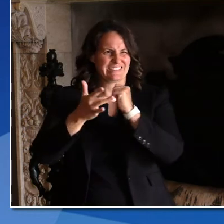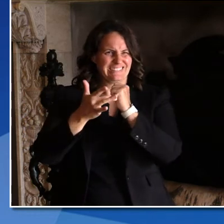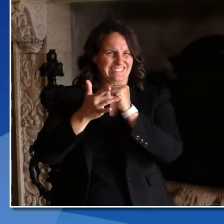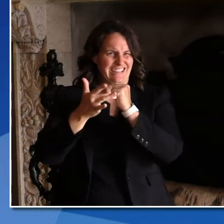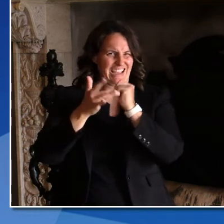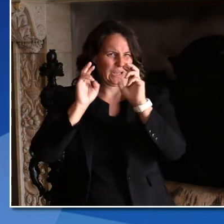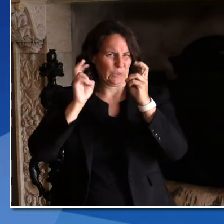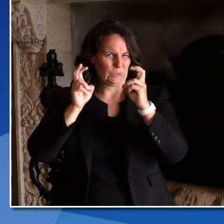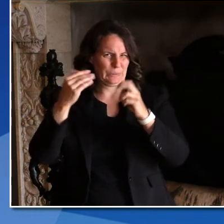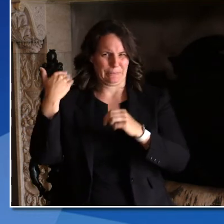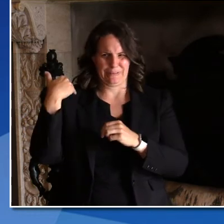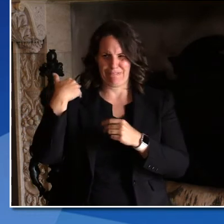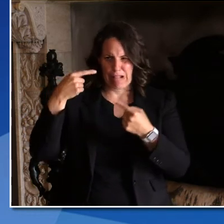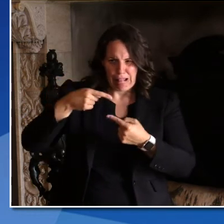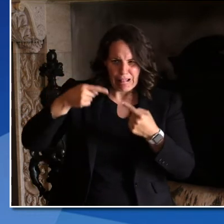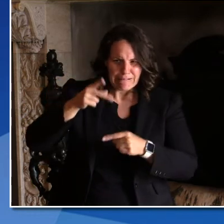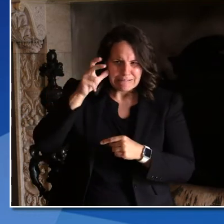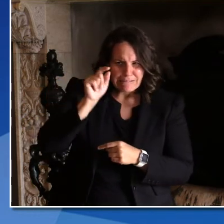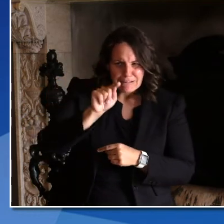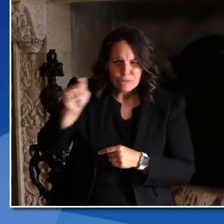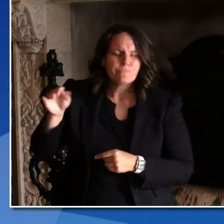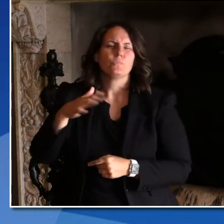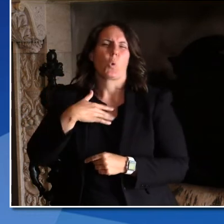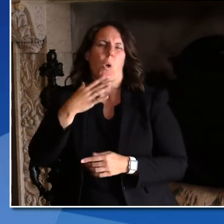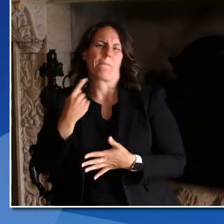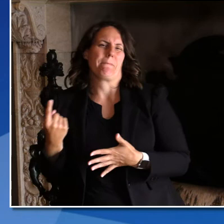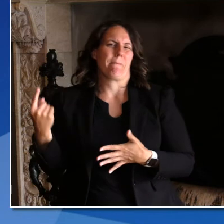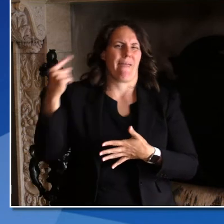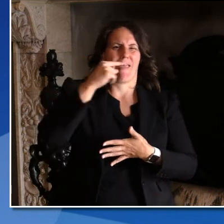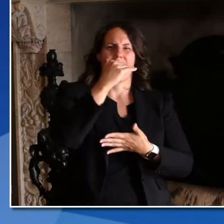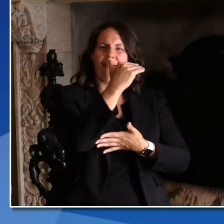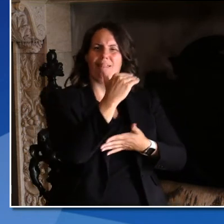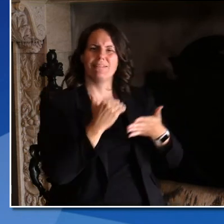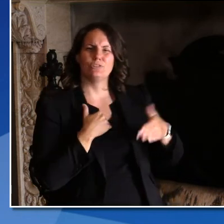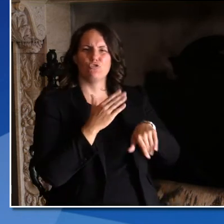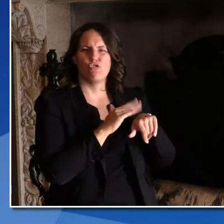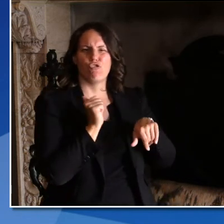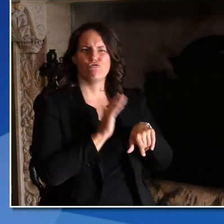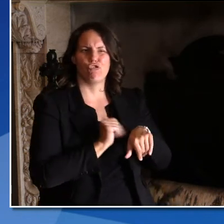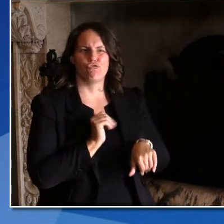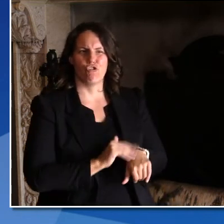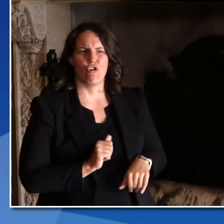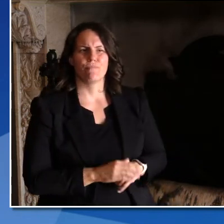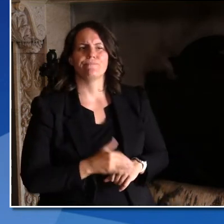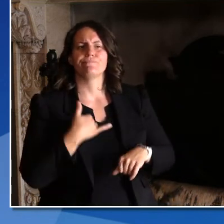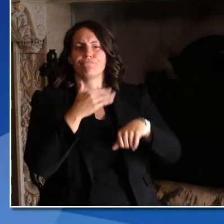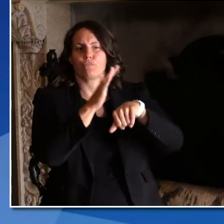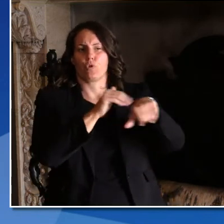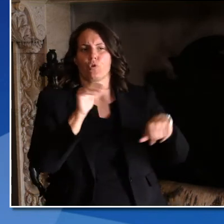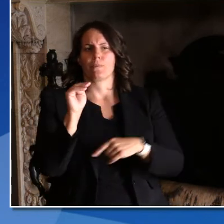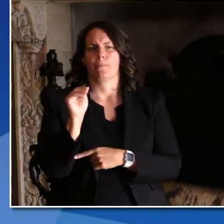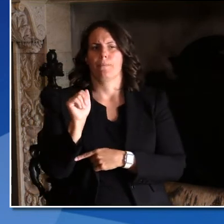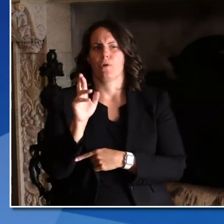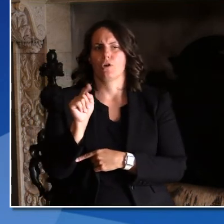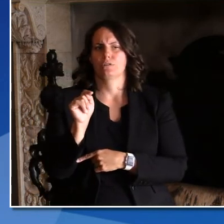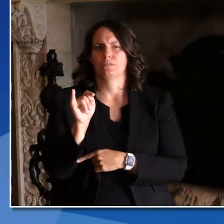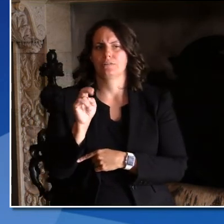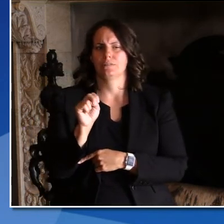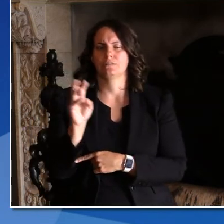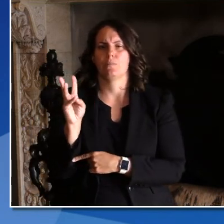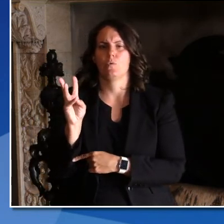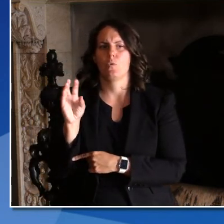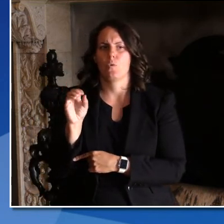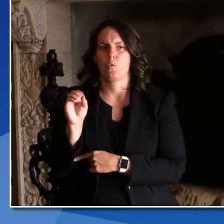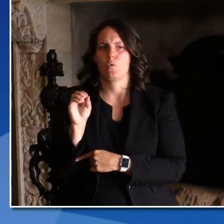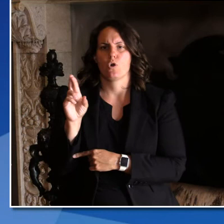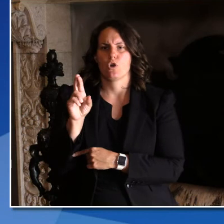those that we called on who weren't available the first time. And we'll begin with Martin from WORT Radio in Madison.